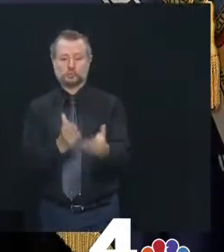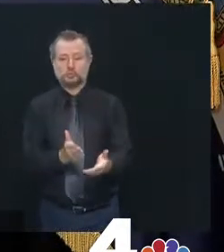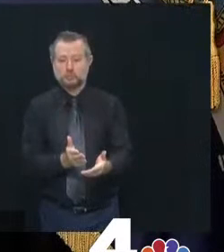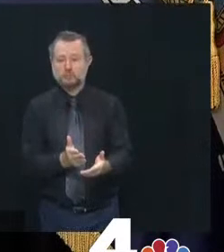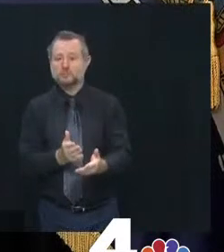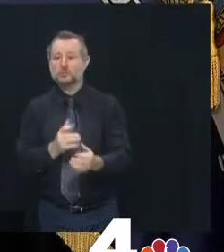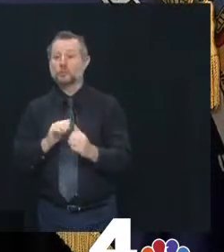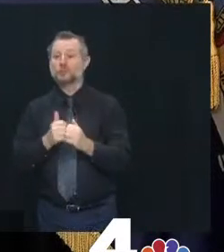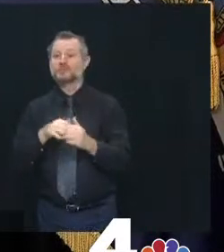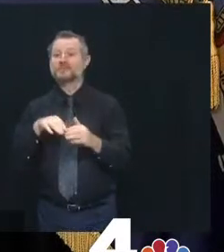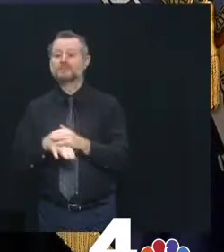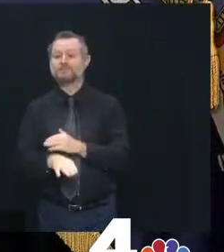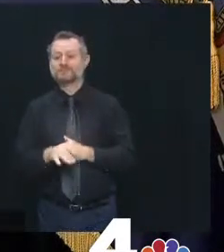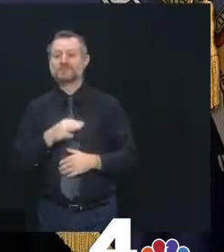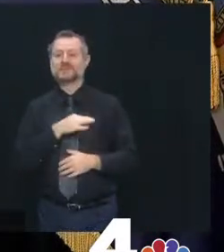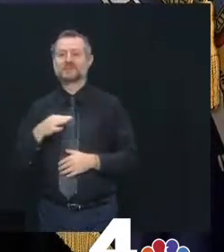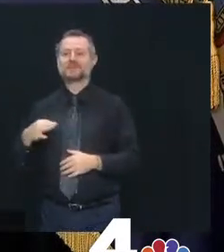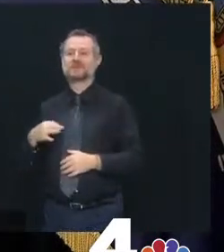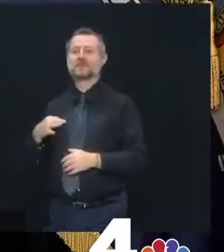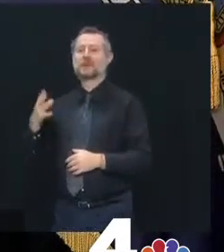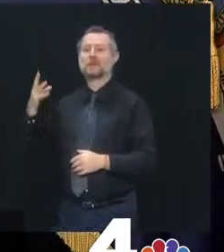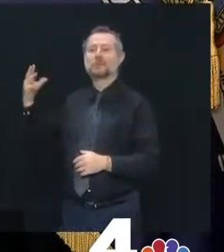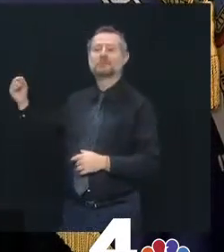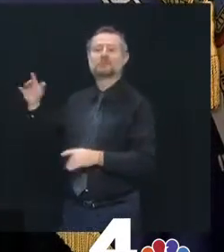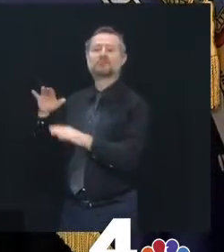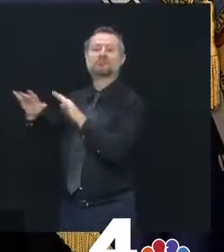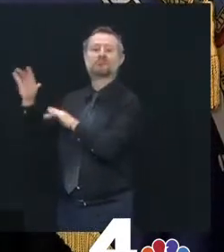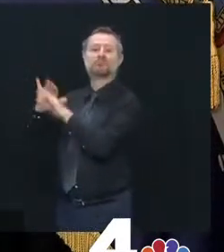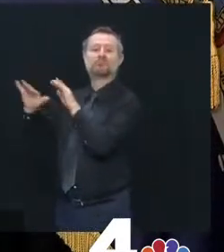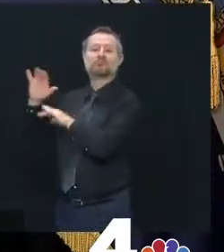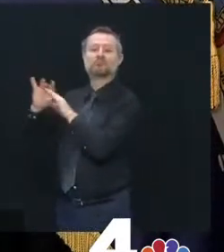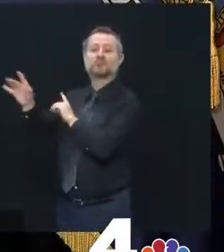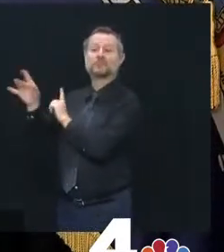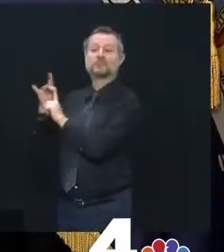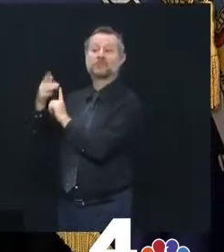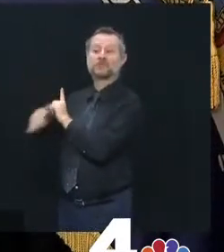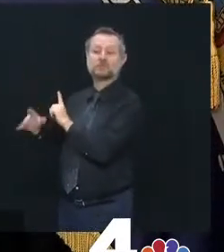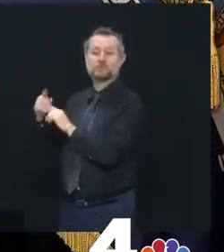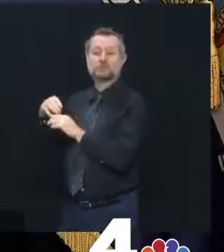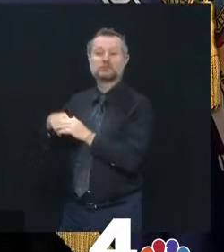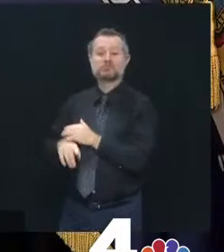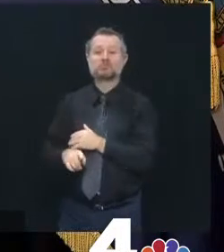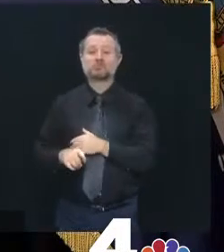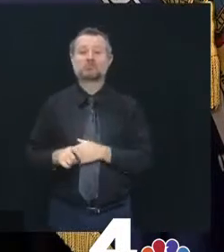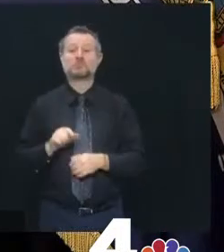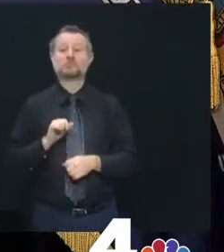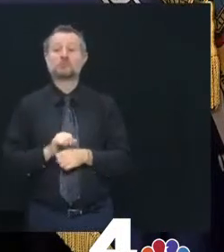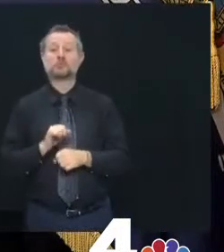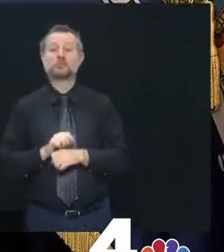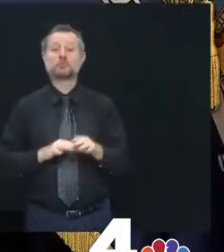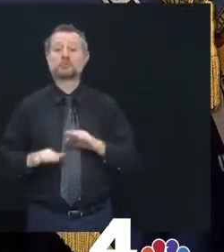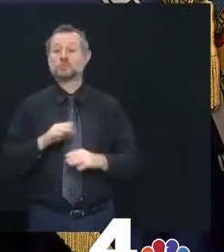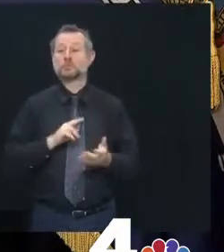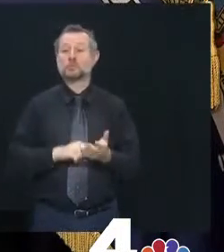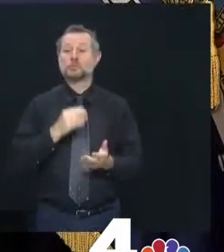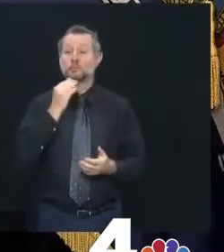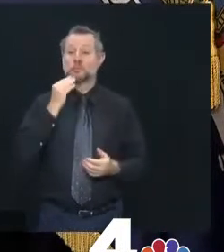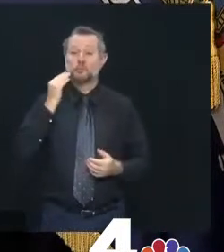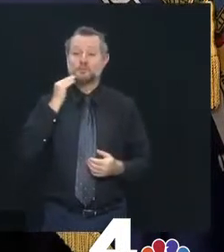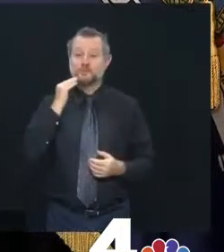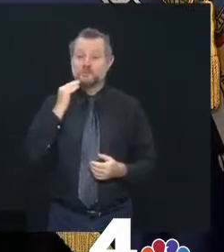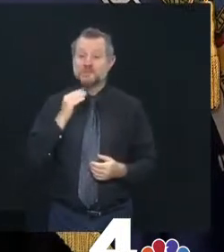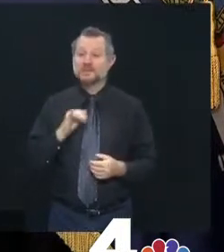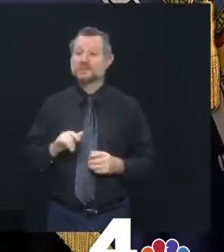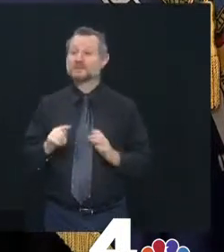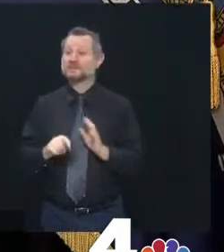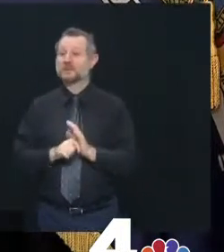from staff who had the infection, and at a time when nobody